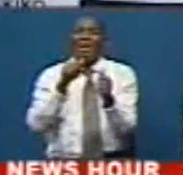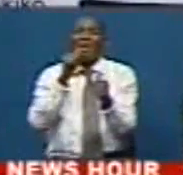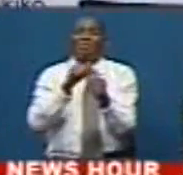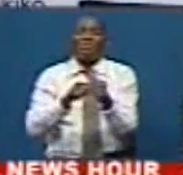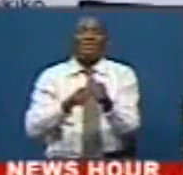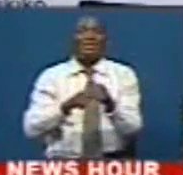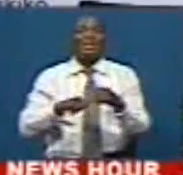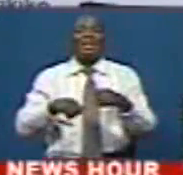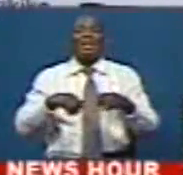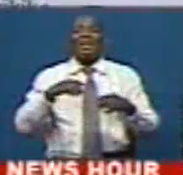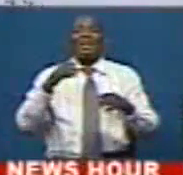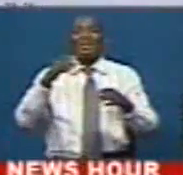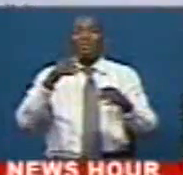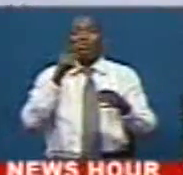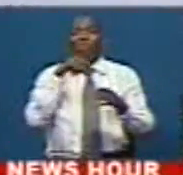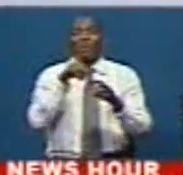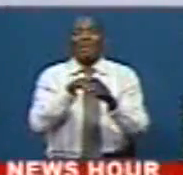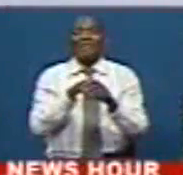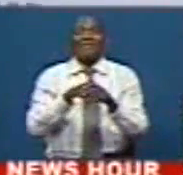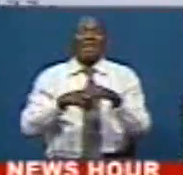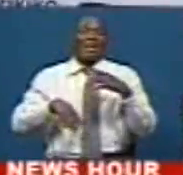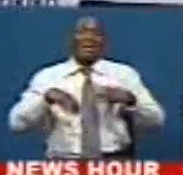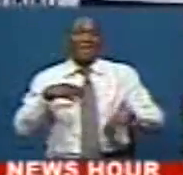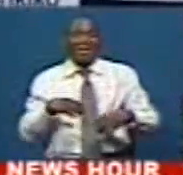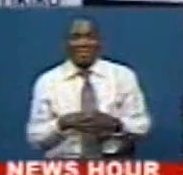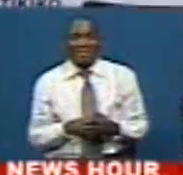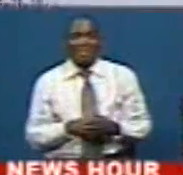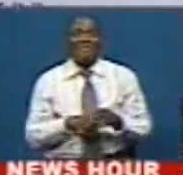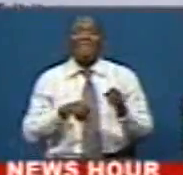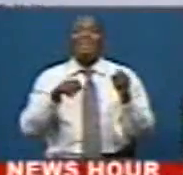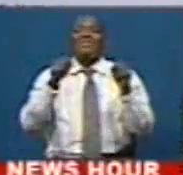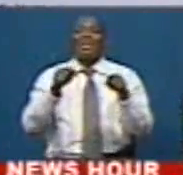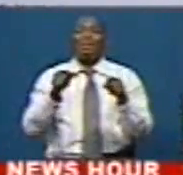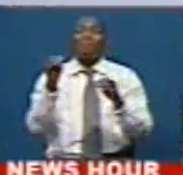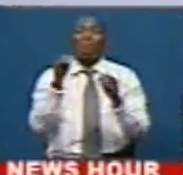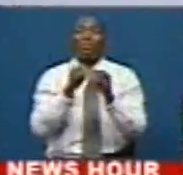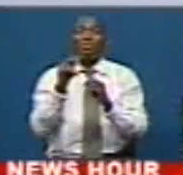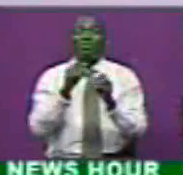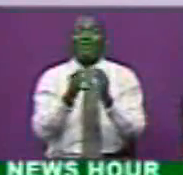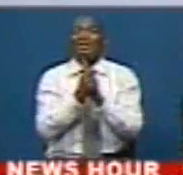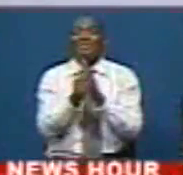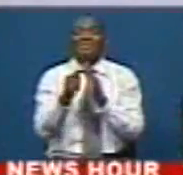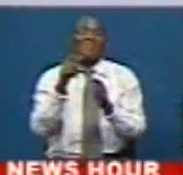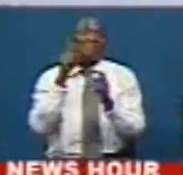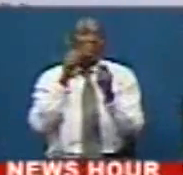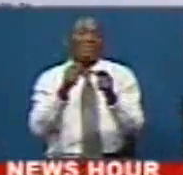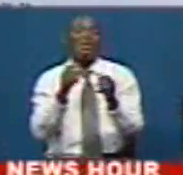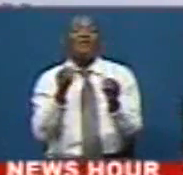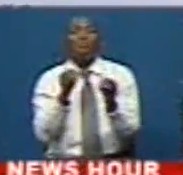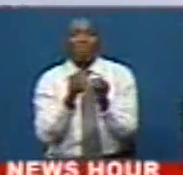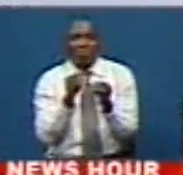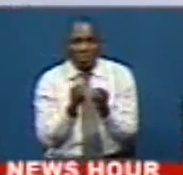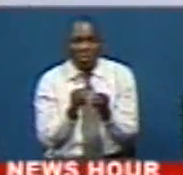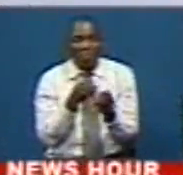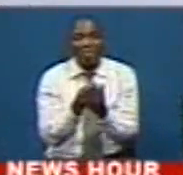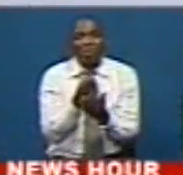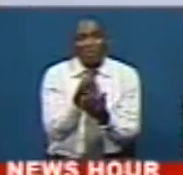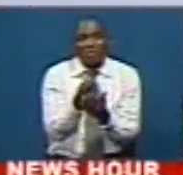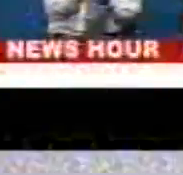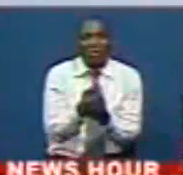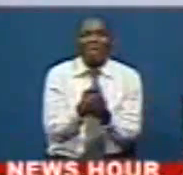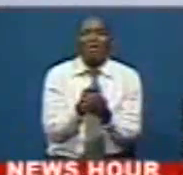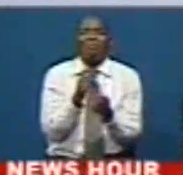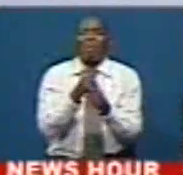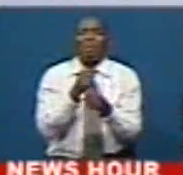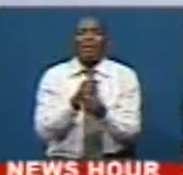creative practitioner on. It can be done. There are a lot of talented people amongst us. Why can't we just put a little money, create a